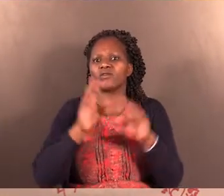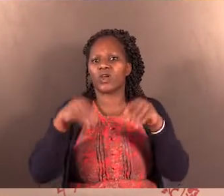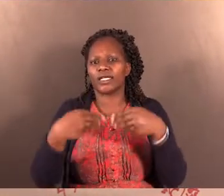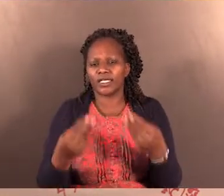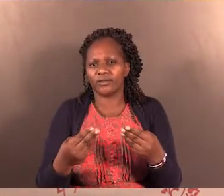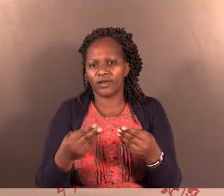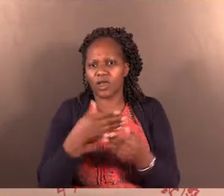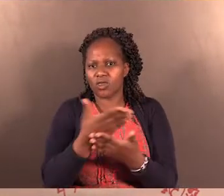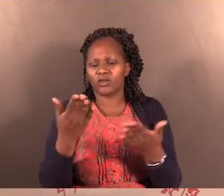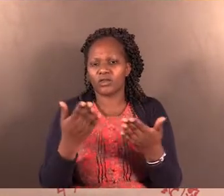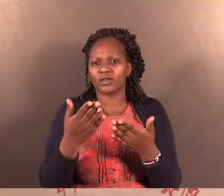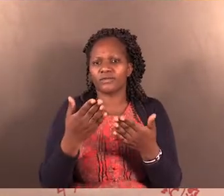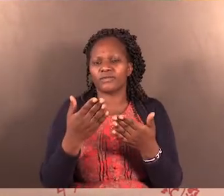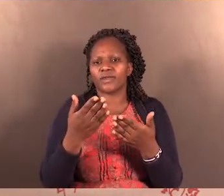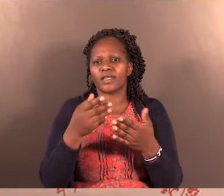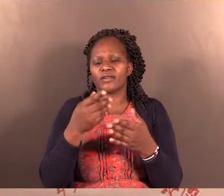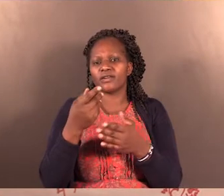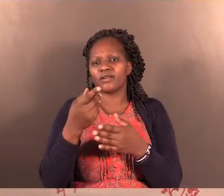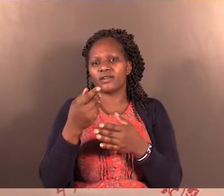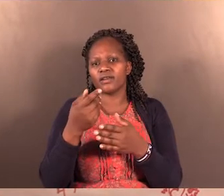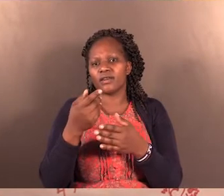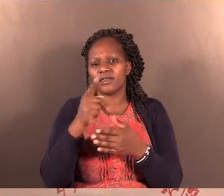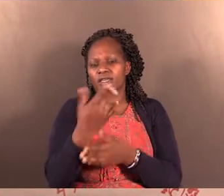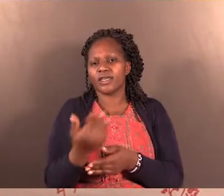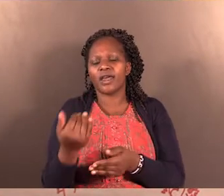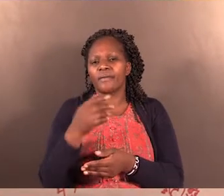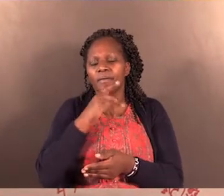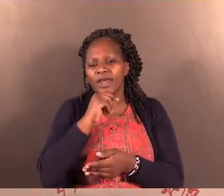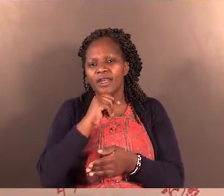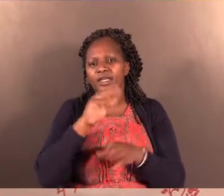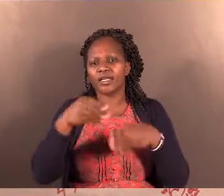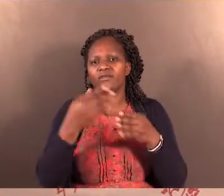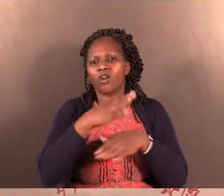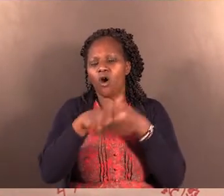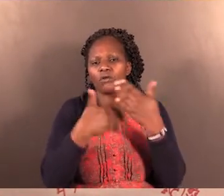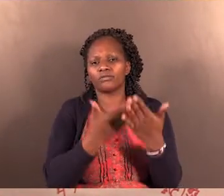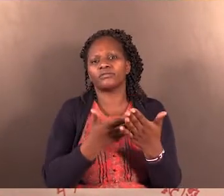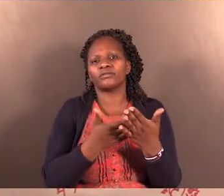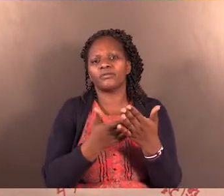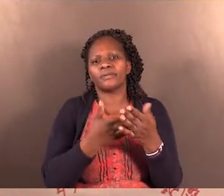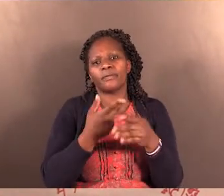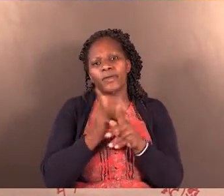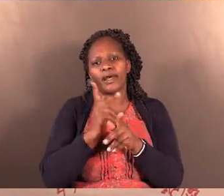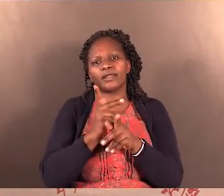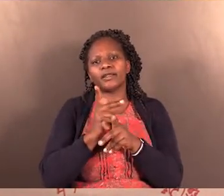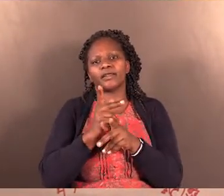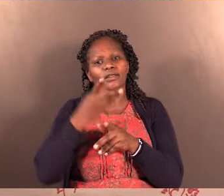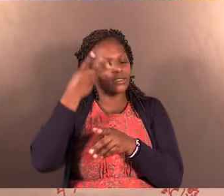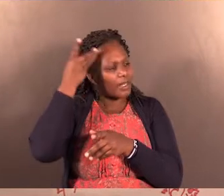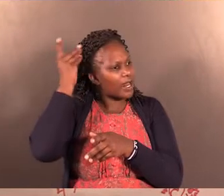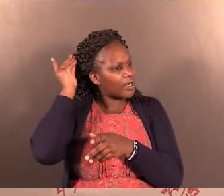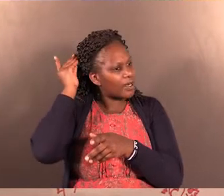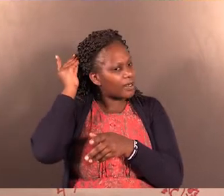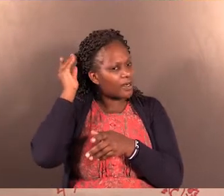are given those very fine things. So these young men were given all that offer. But then